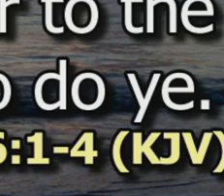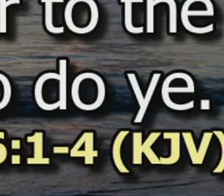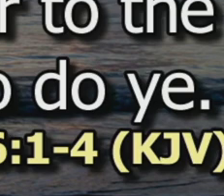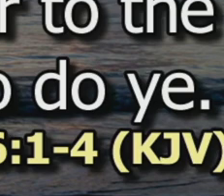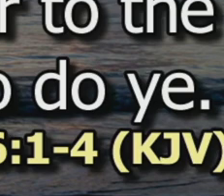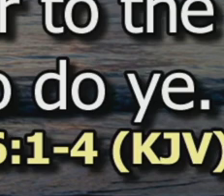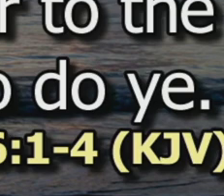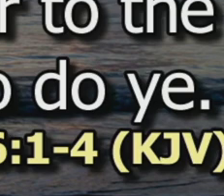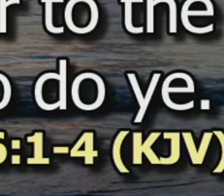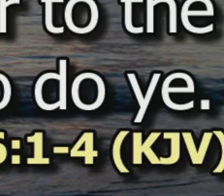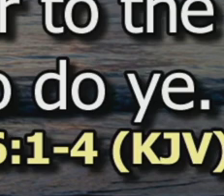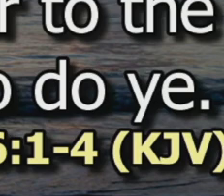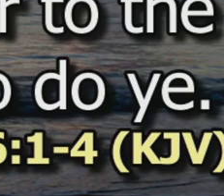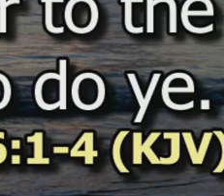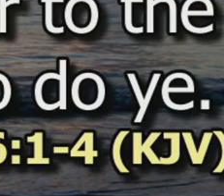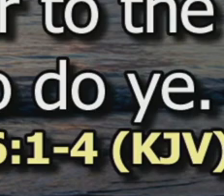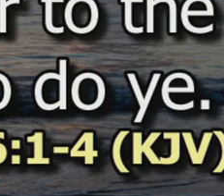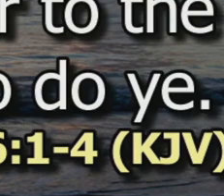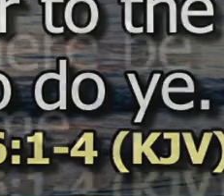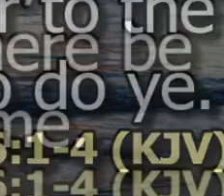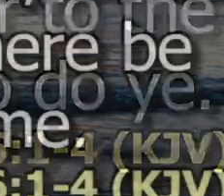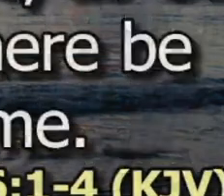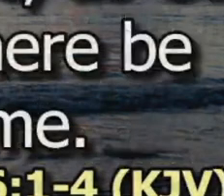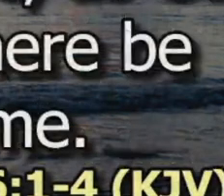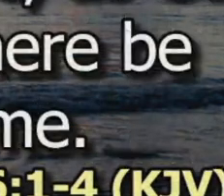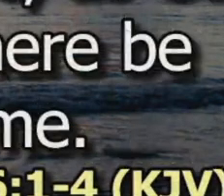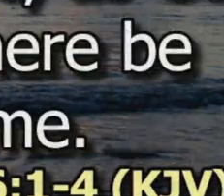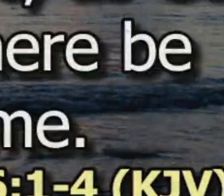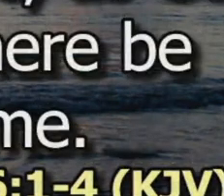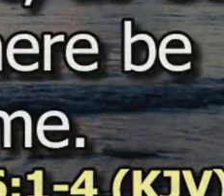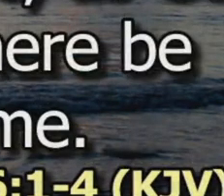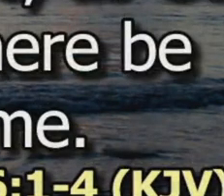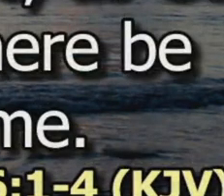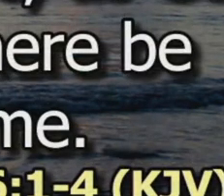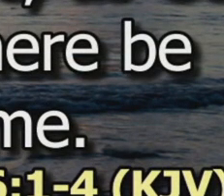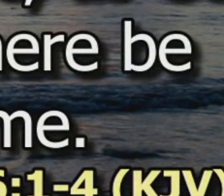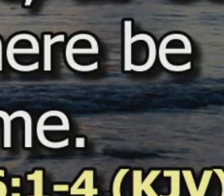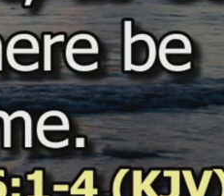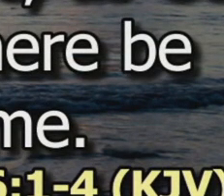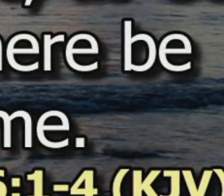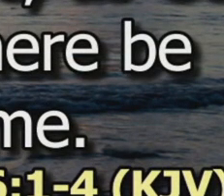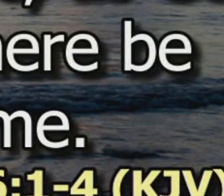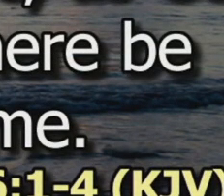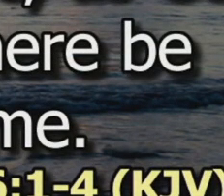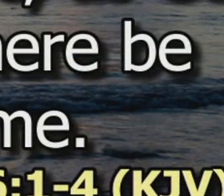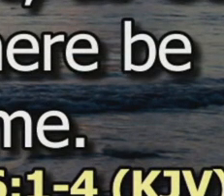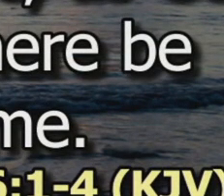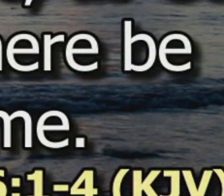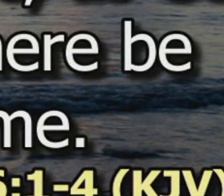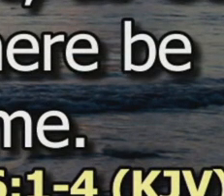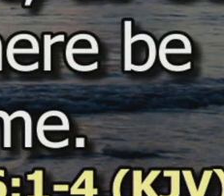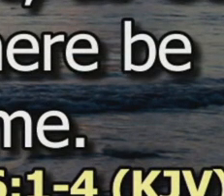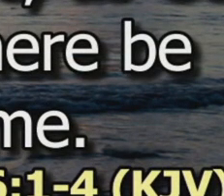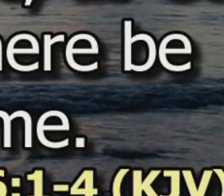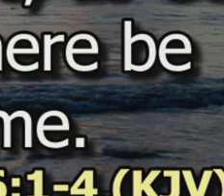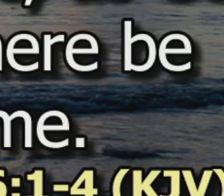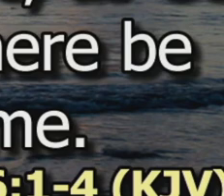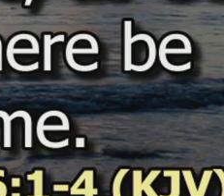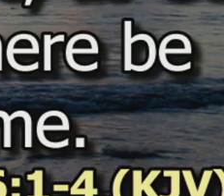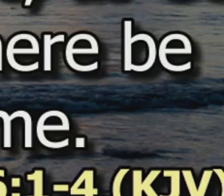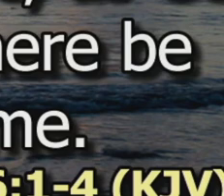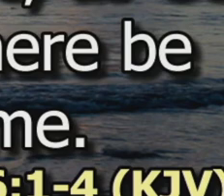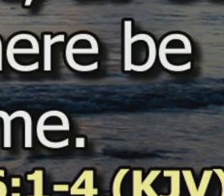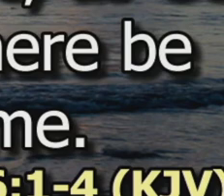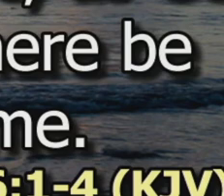Galatia, even so do we. Upon the first day of the week, let every one of you lay by him